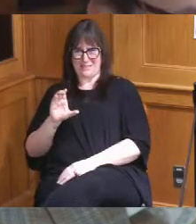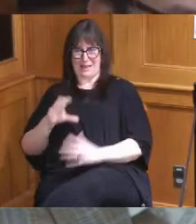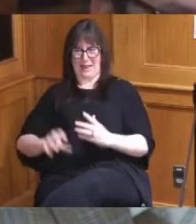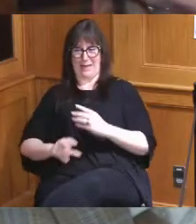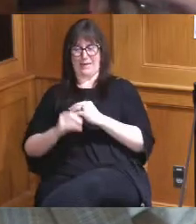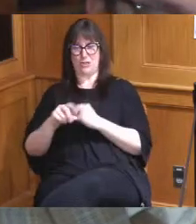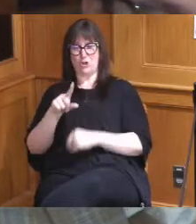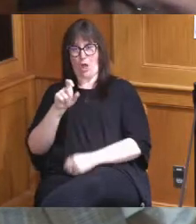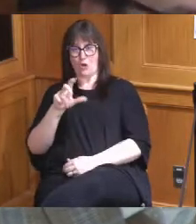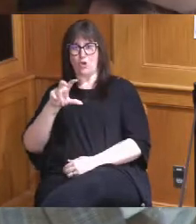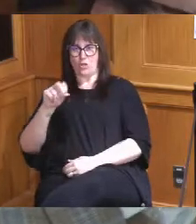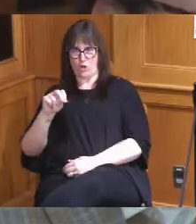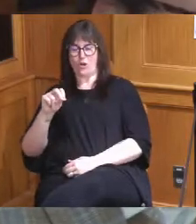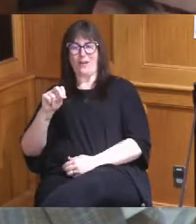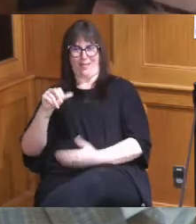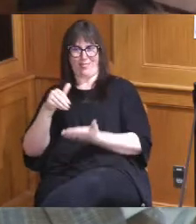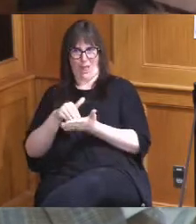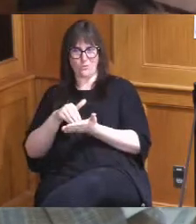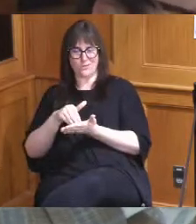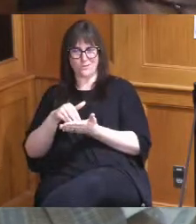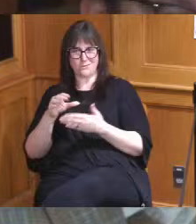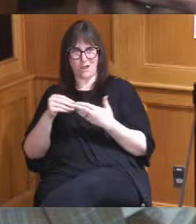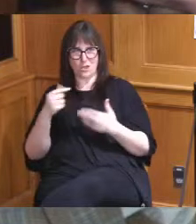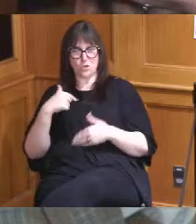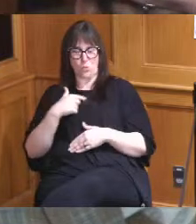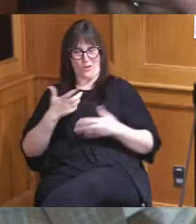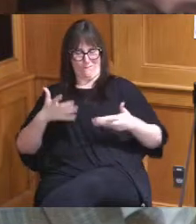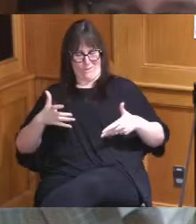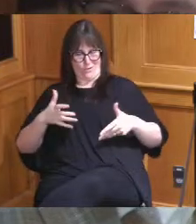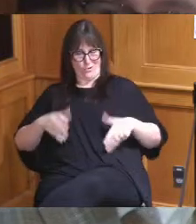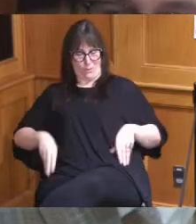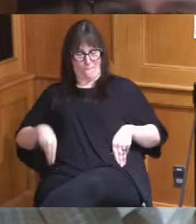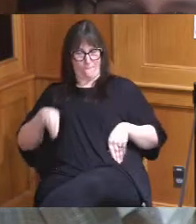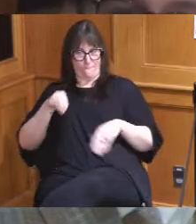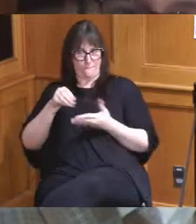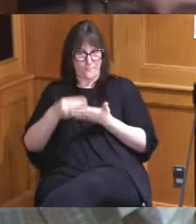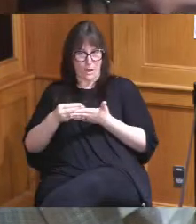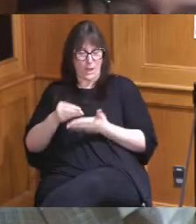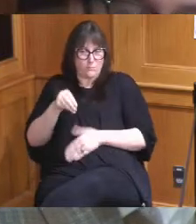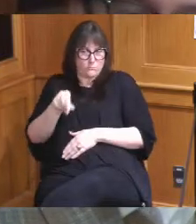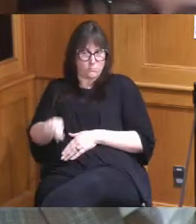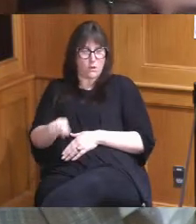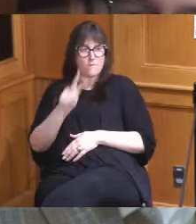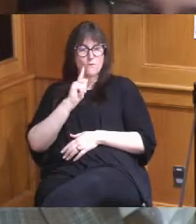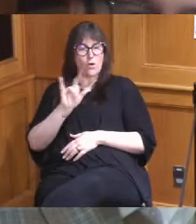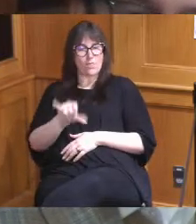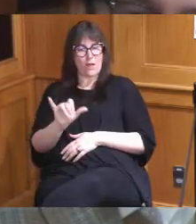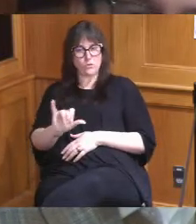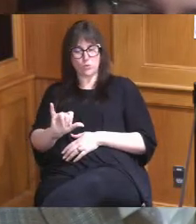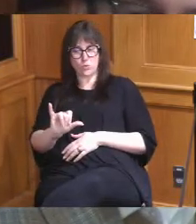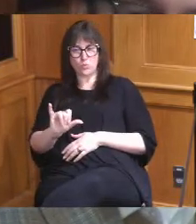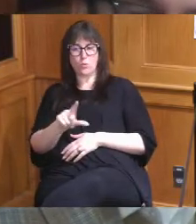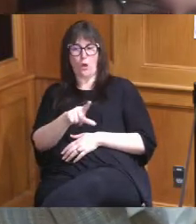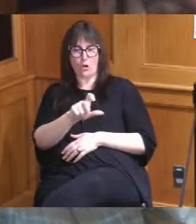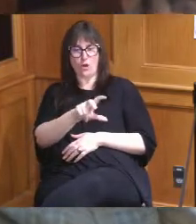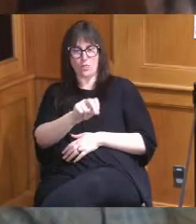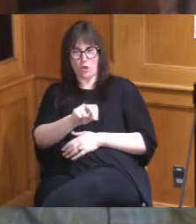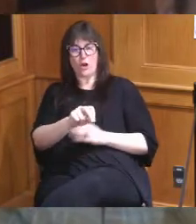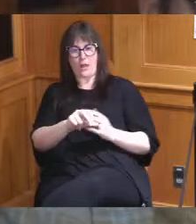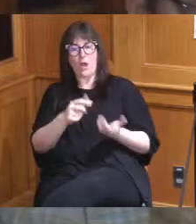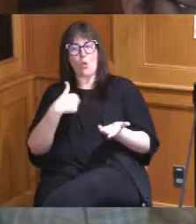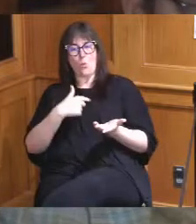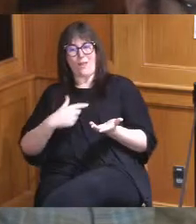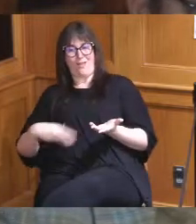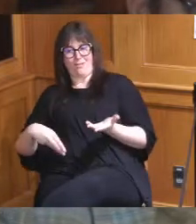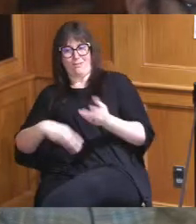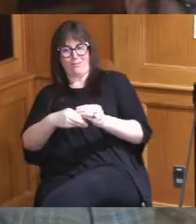to the $130,000. We put some money toward it. I can't remember the numbers right now, in addition to the $130,000 that you get